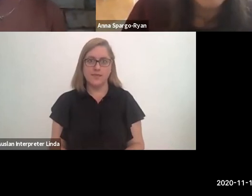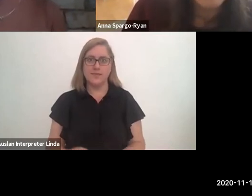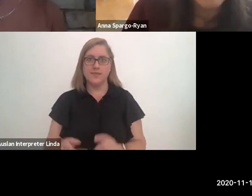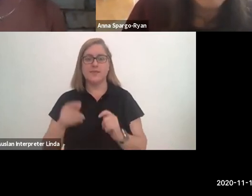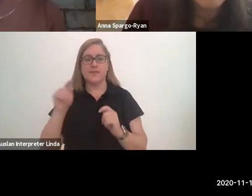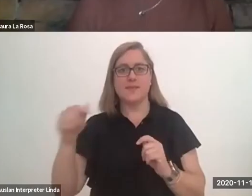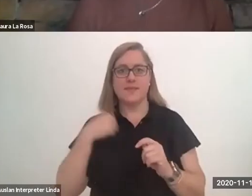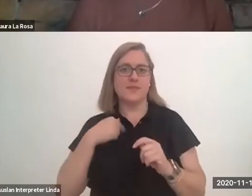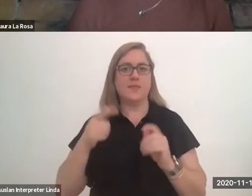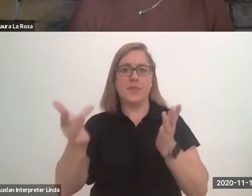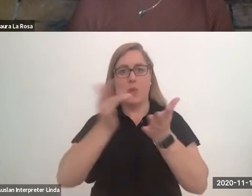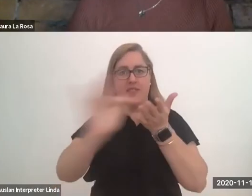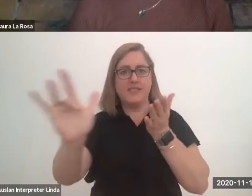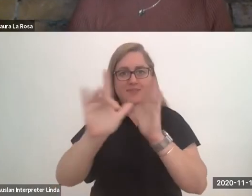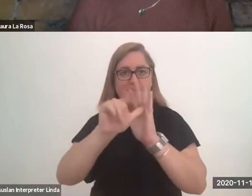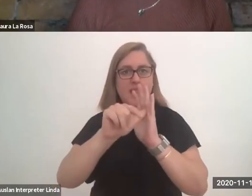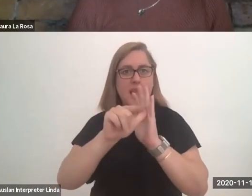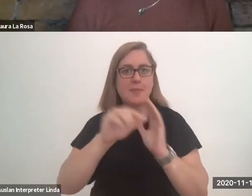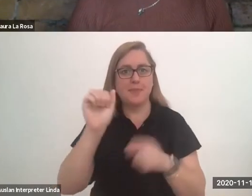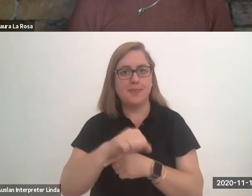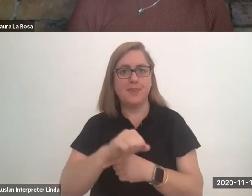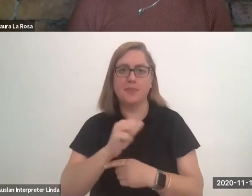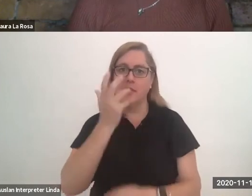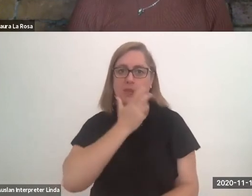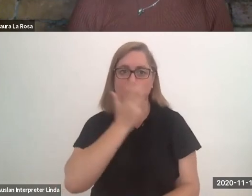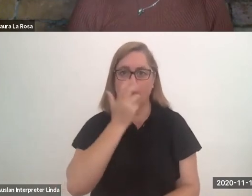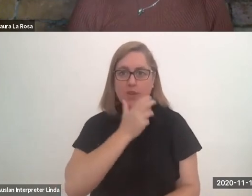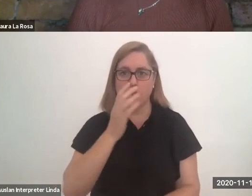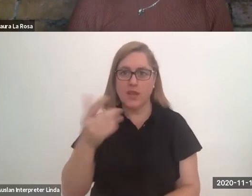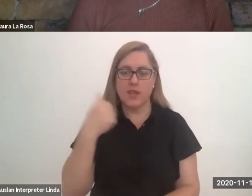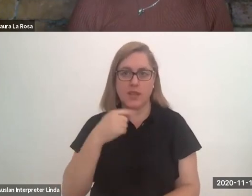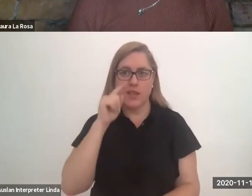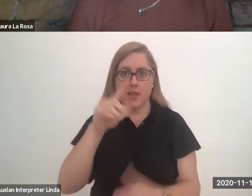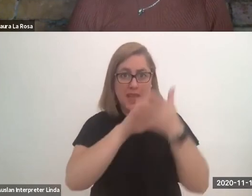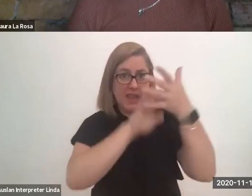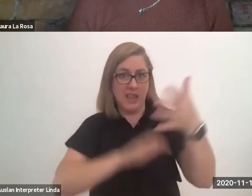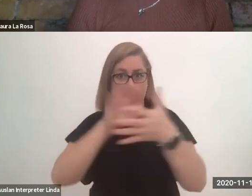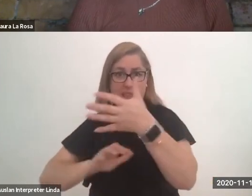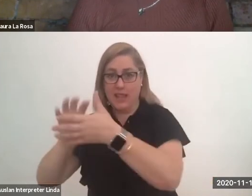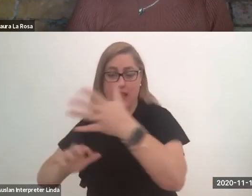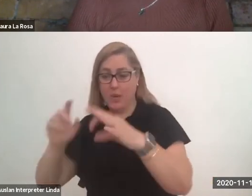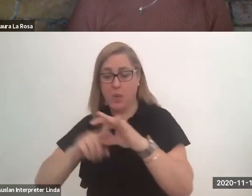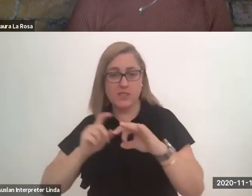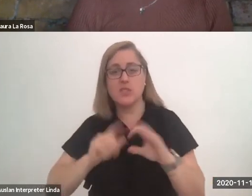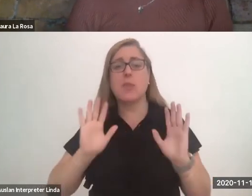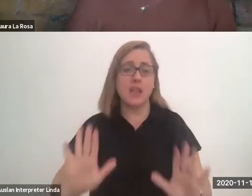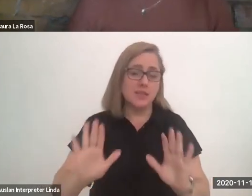We have hit the time. We are out of time. Okay. Sorry, I have like a whole page of questions still left, but that's